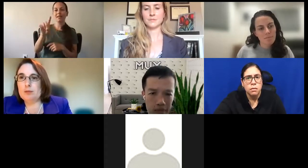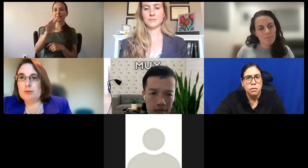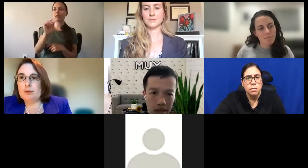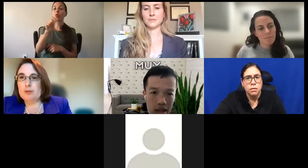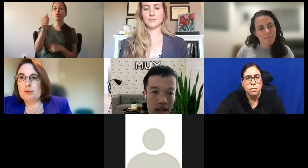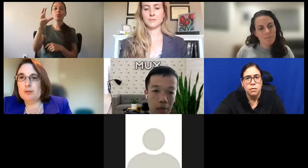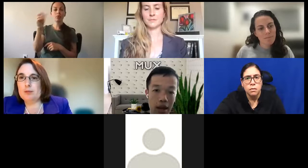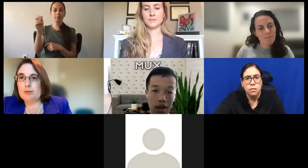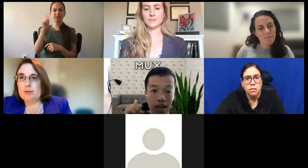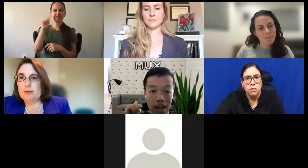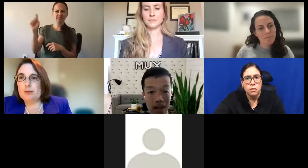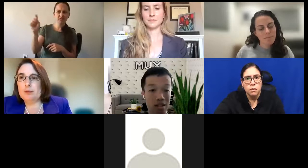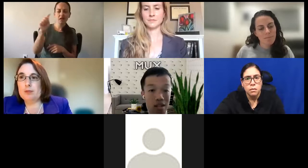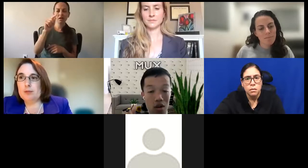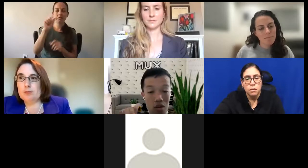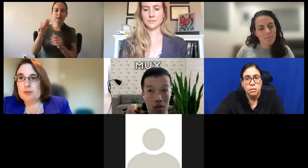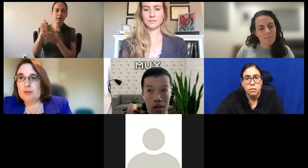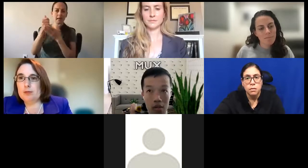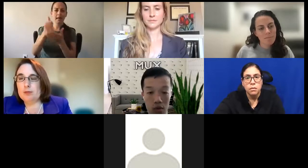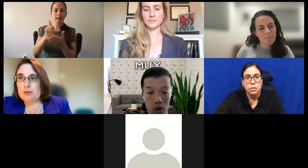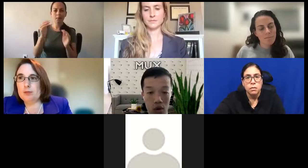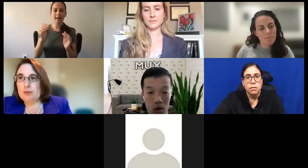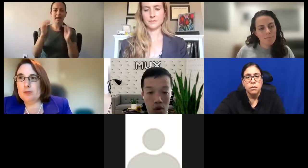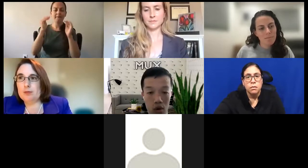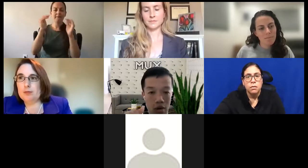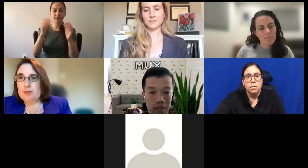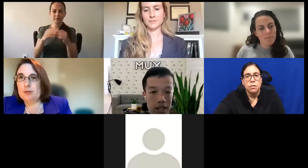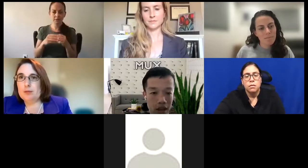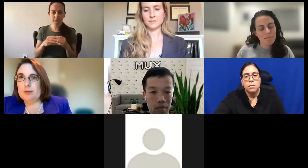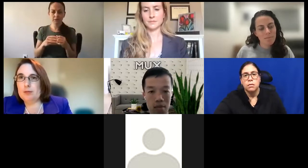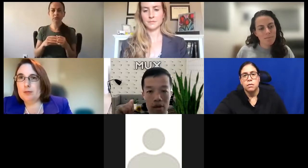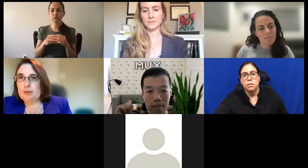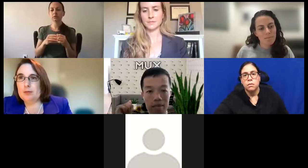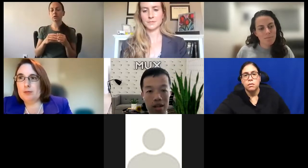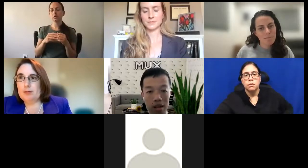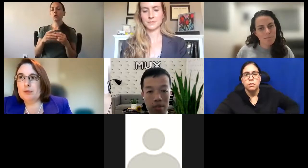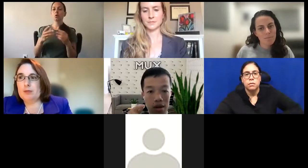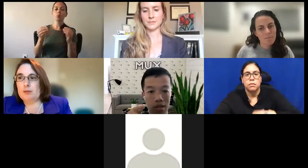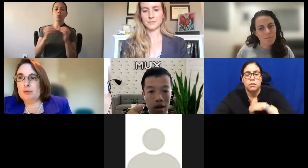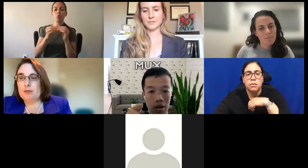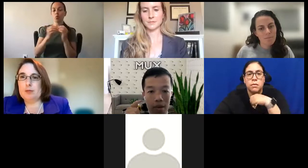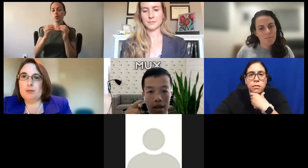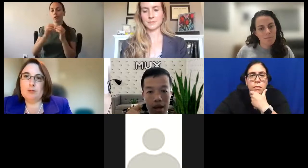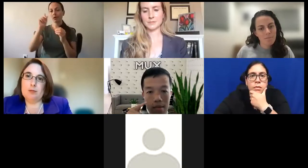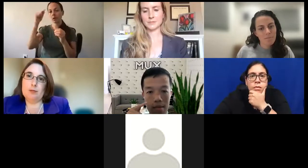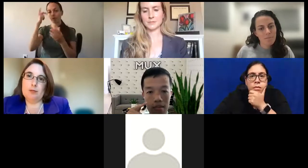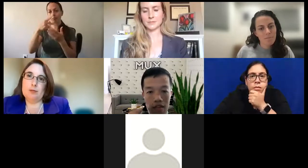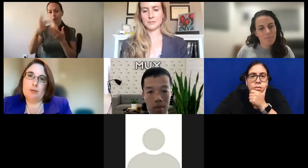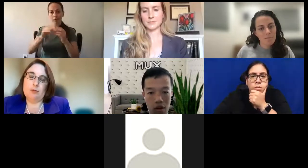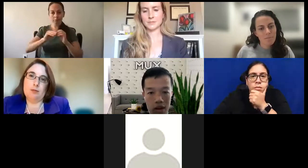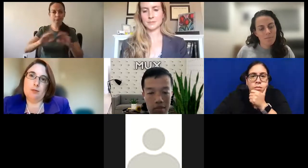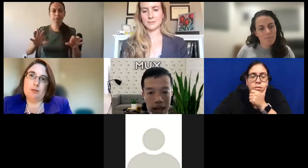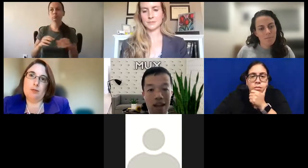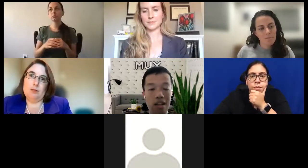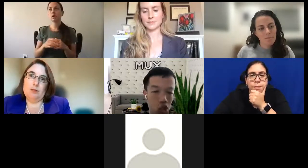big role in helping not only advance the rollout of amazing government programs, but also help